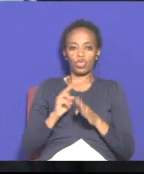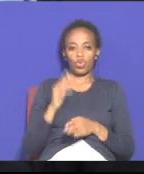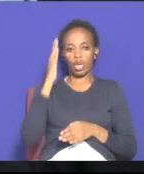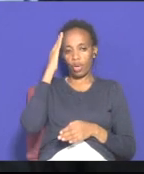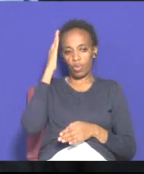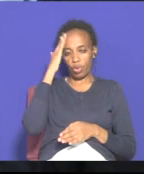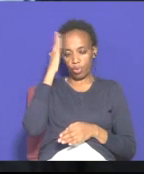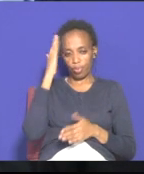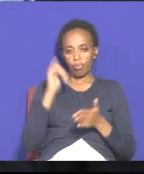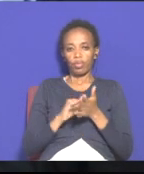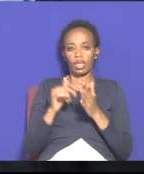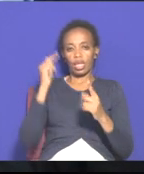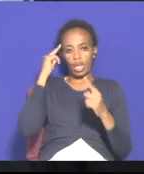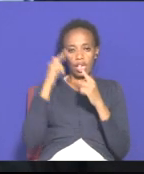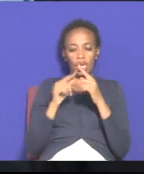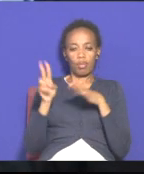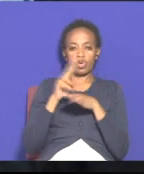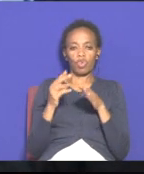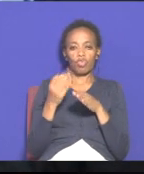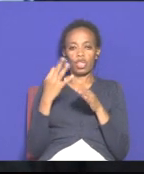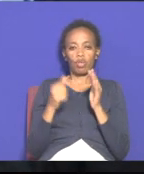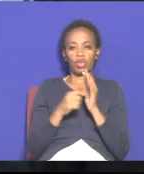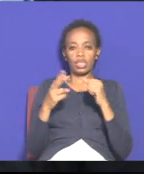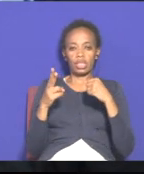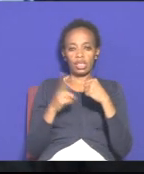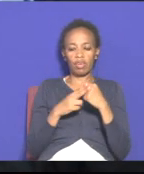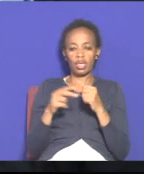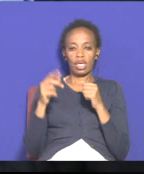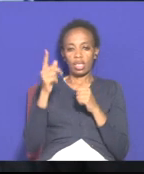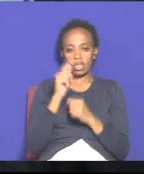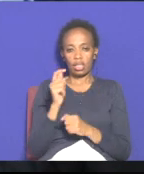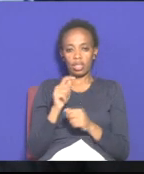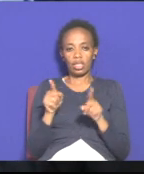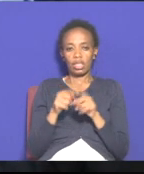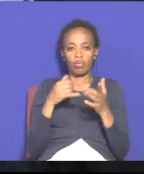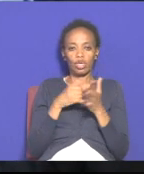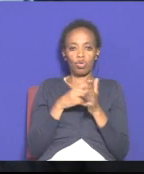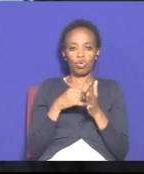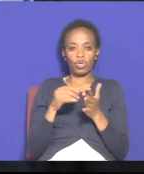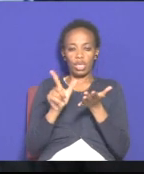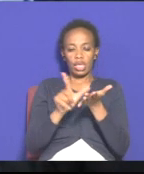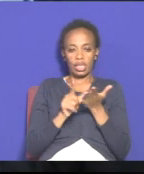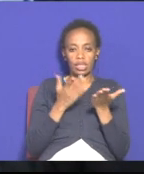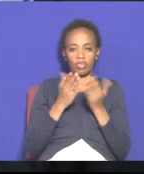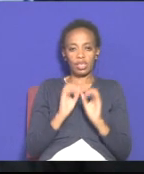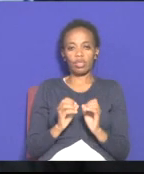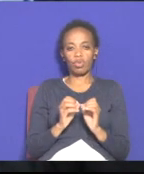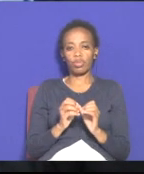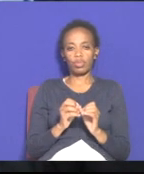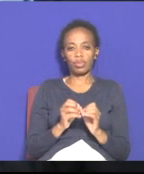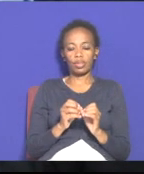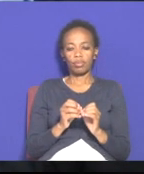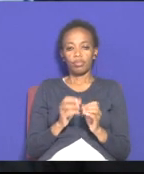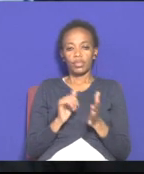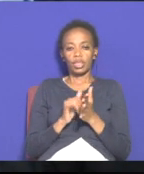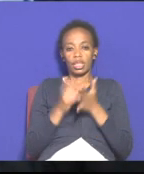the projected expenditure of 3.7 trillion does not include debt servicing, which